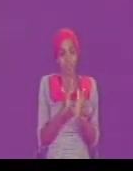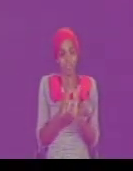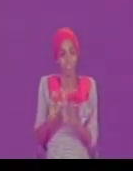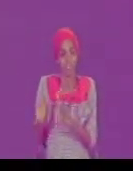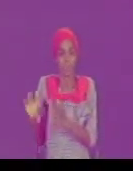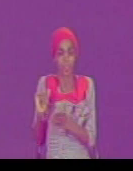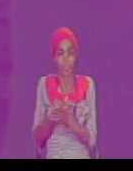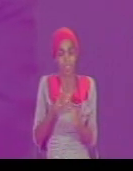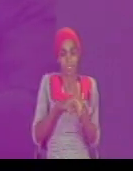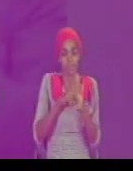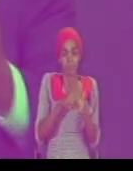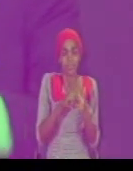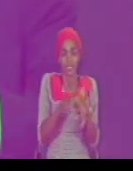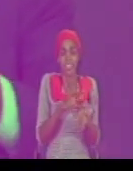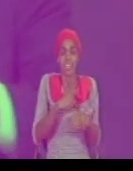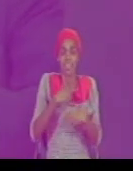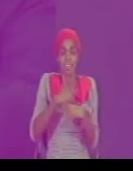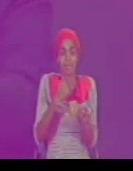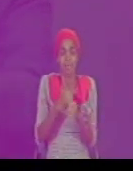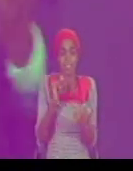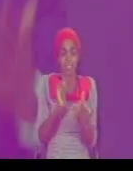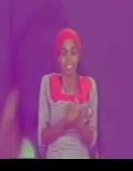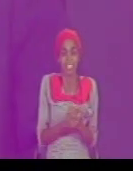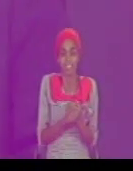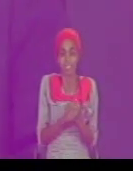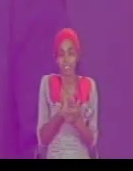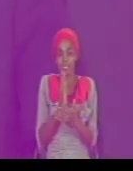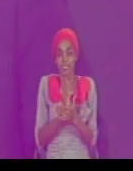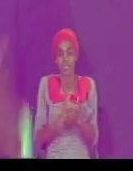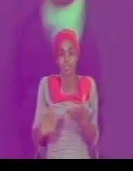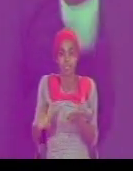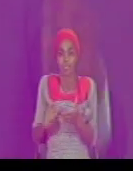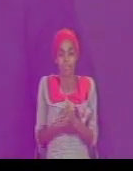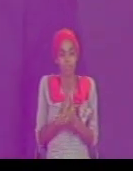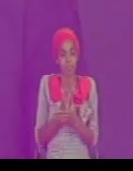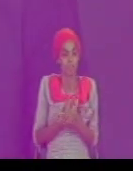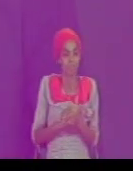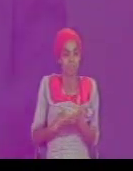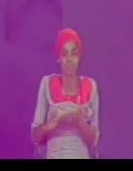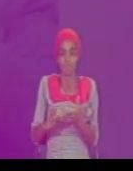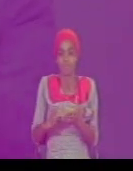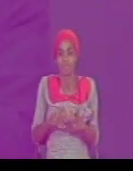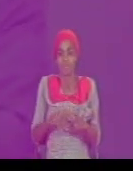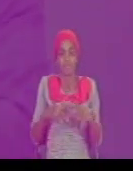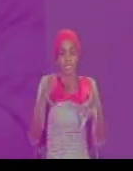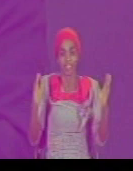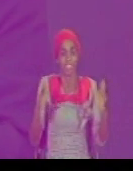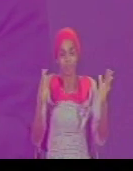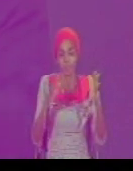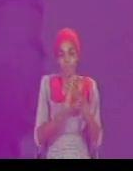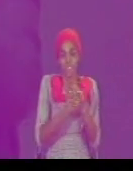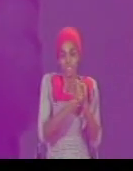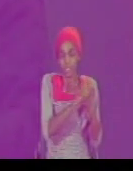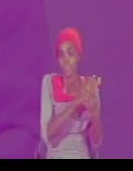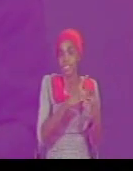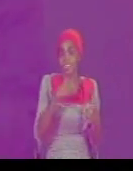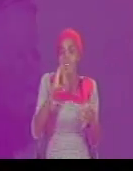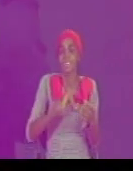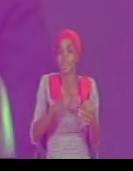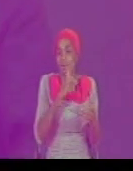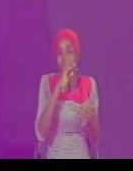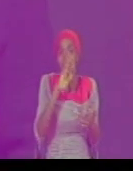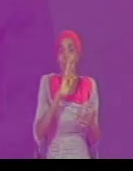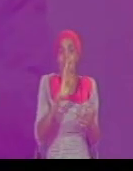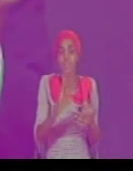making some acrobat or some gymnastics, and they said they were praising God, and God said, I delight